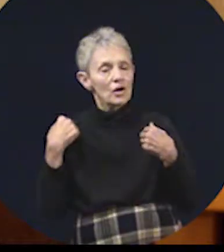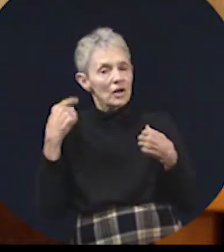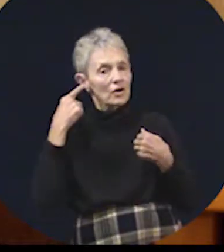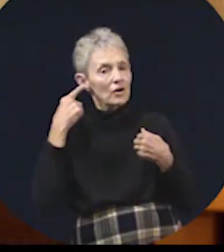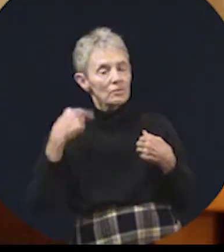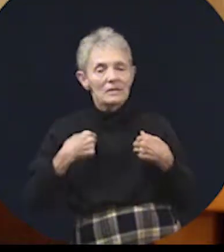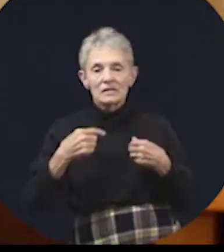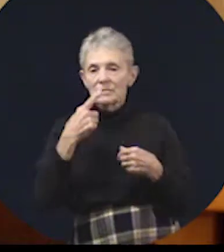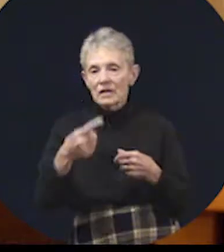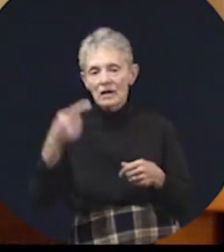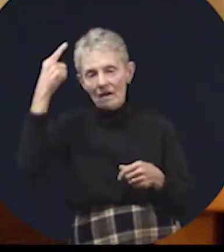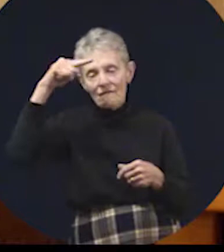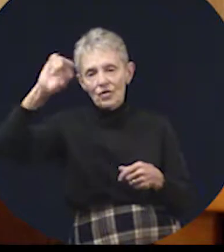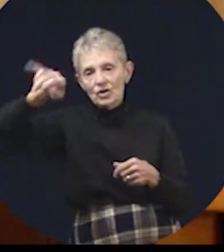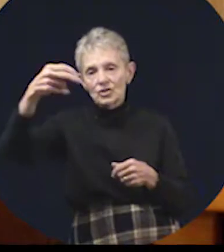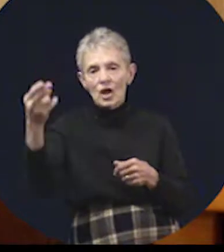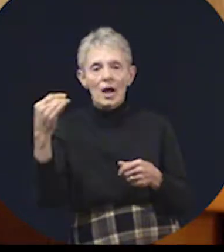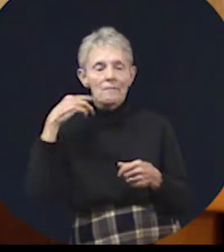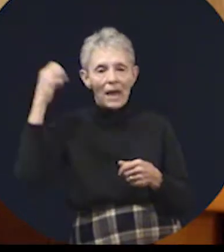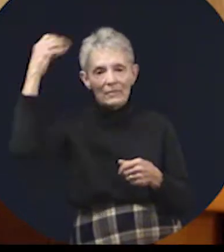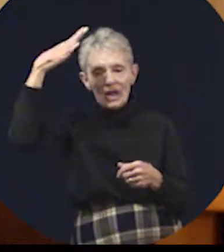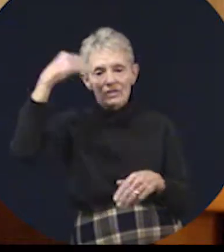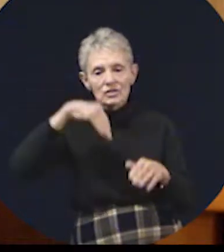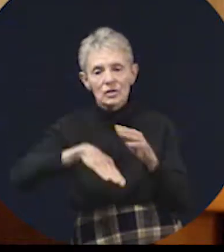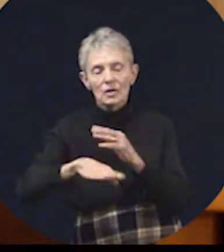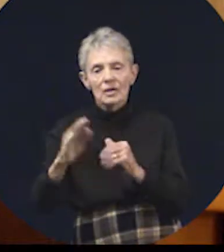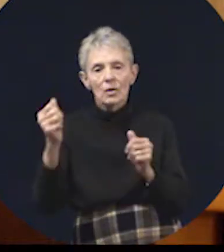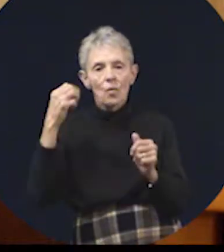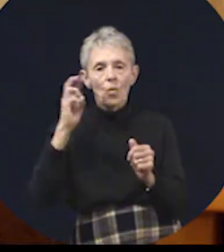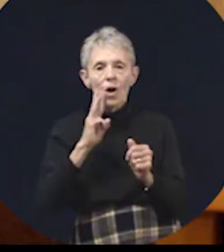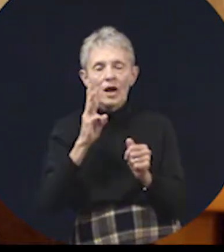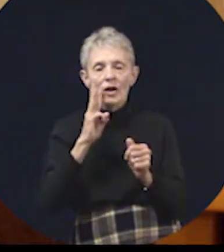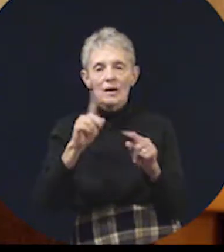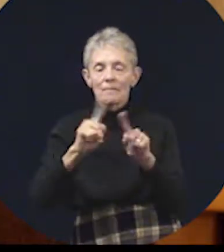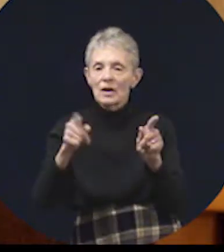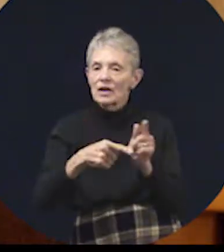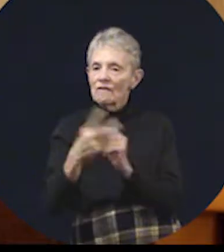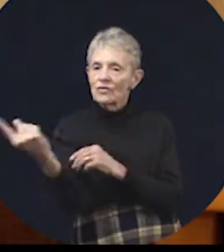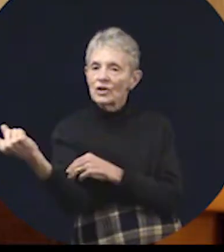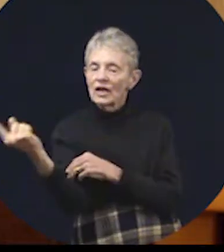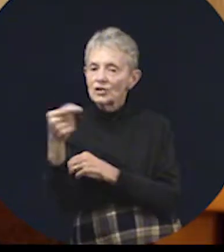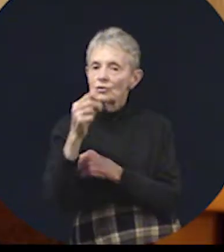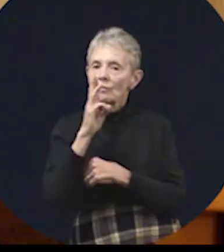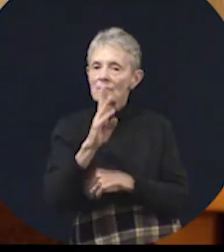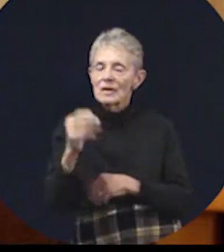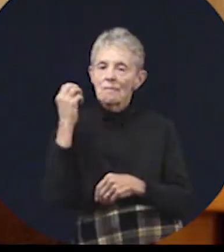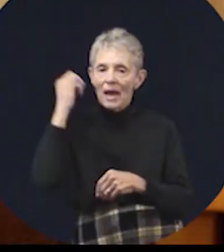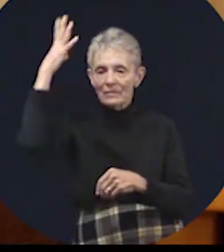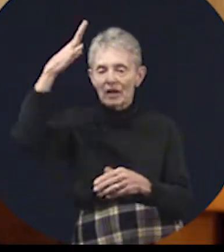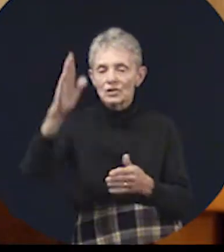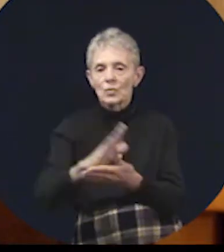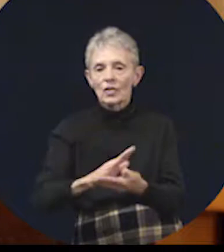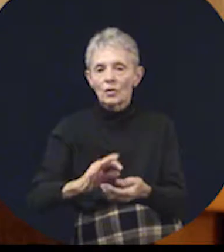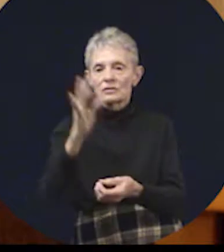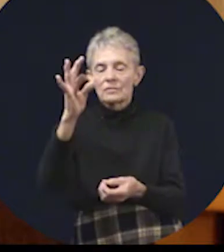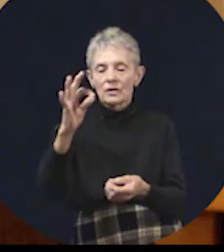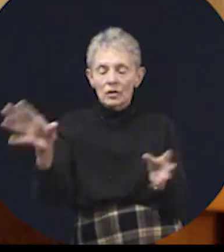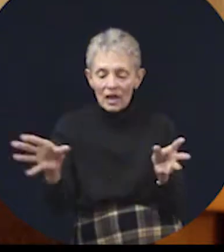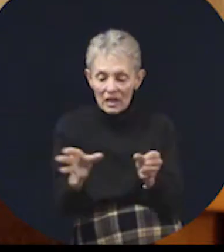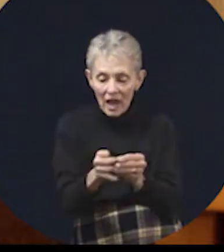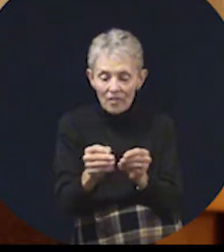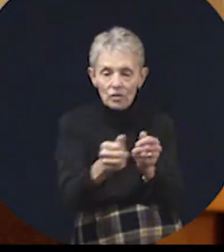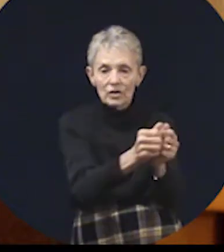water, but in a few days you will be baptized with the Holy Spirit. When they had gathered together, they asked